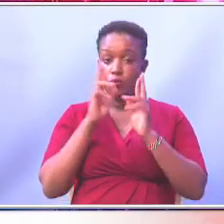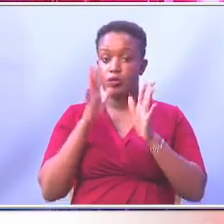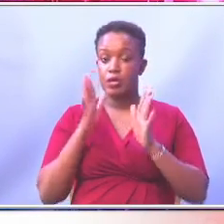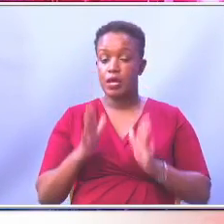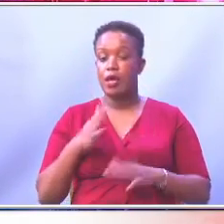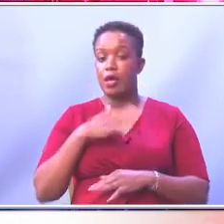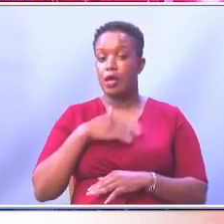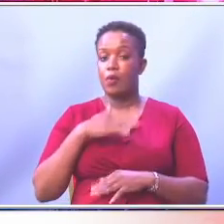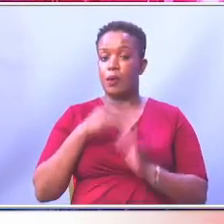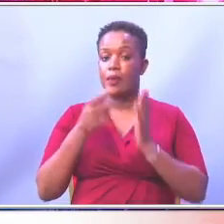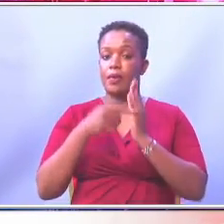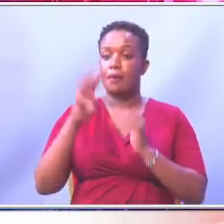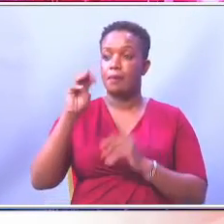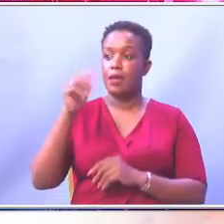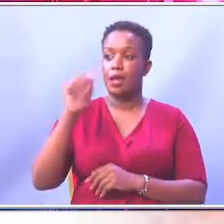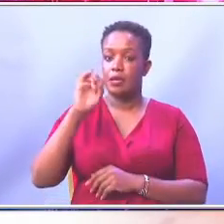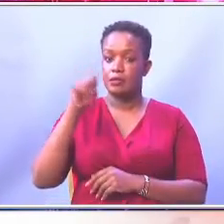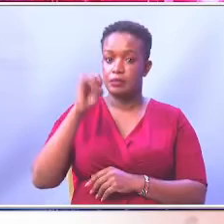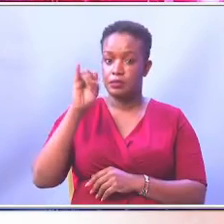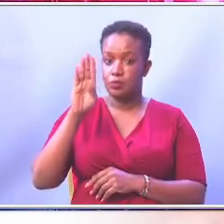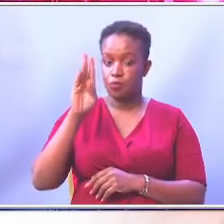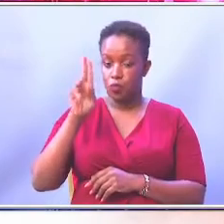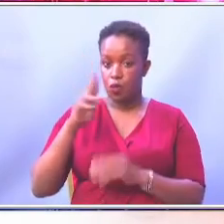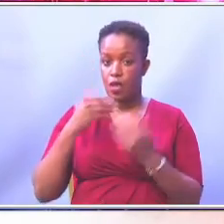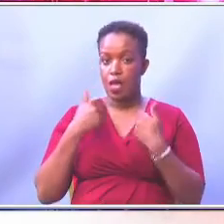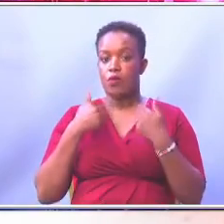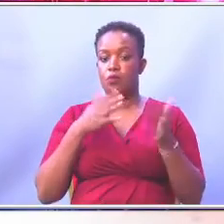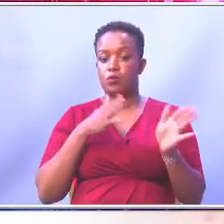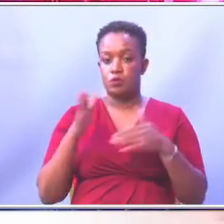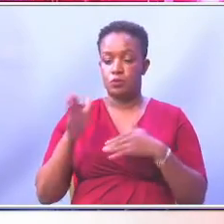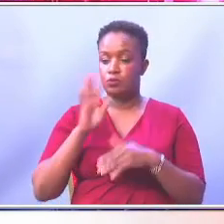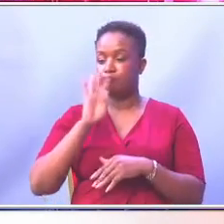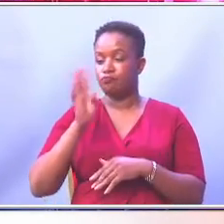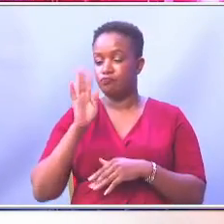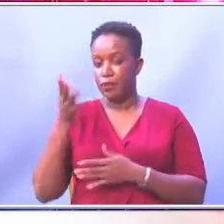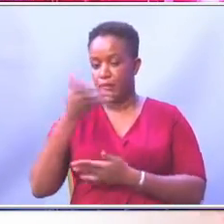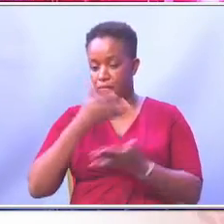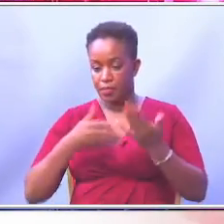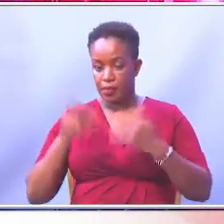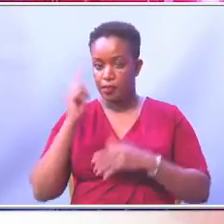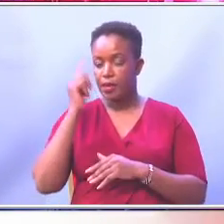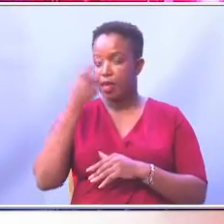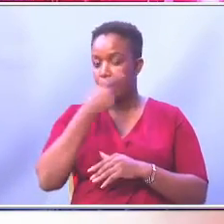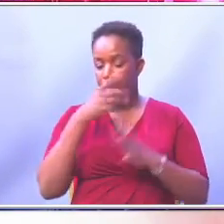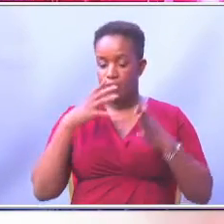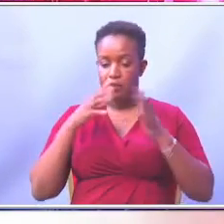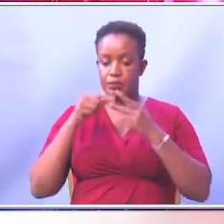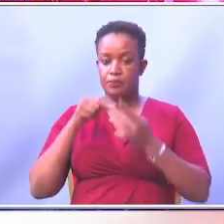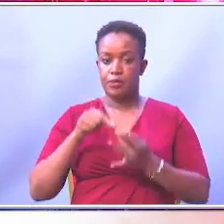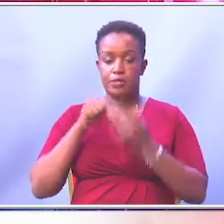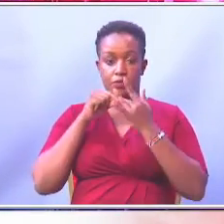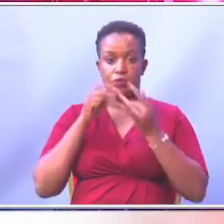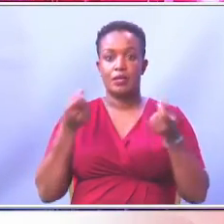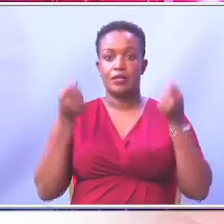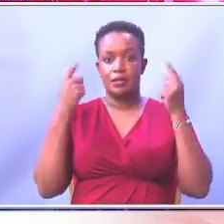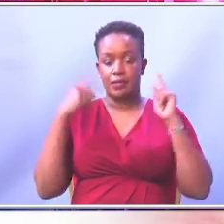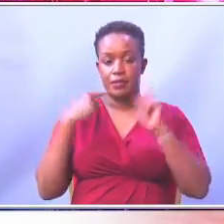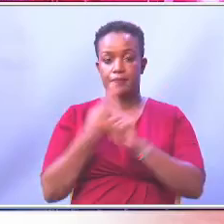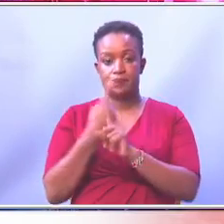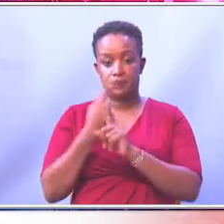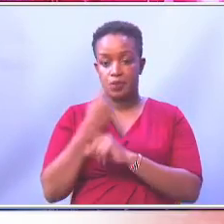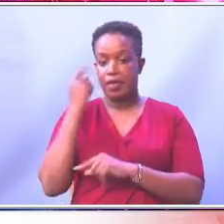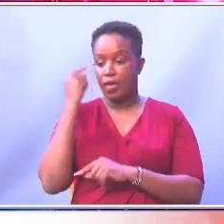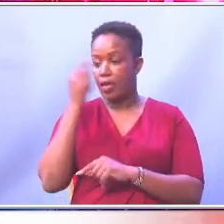Majibu Kitsao got a chance to chat with an eye expert here in Nairobi to get to understand the different eye conditions